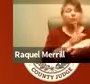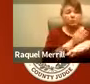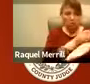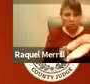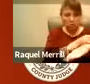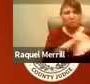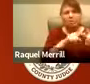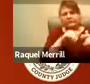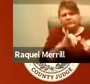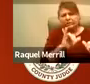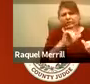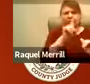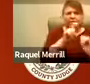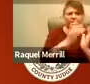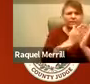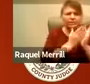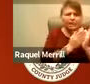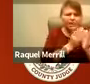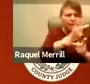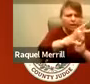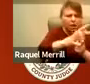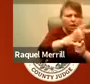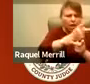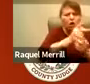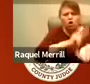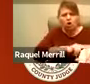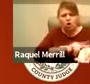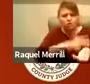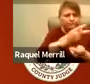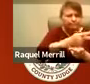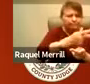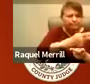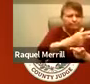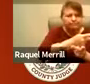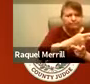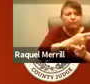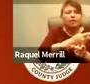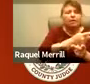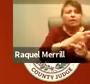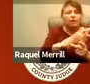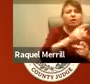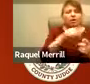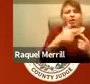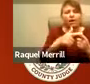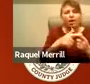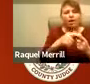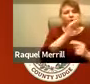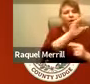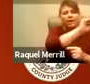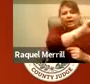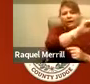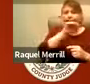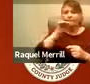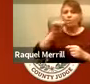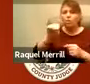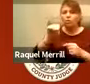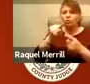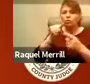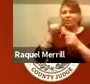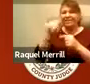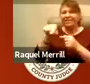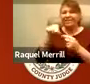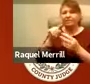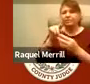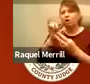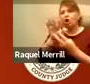still need some skilled nursing help, then we're able to move you into this alternative